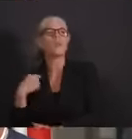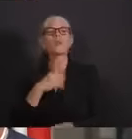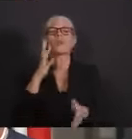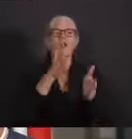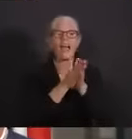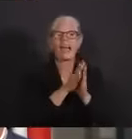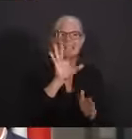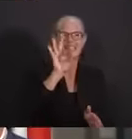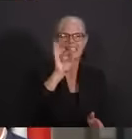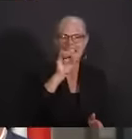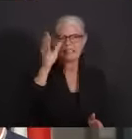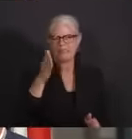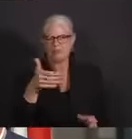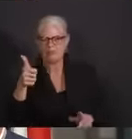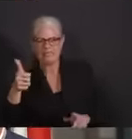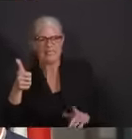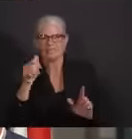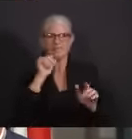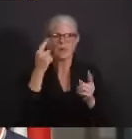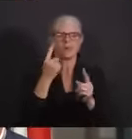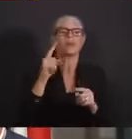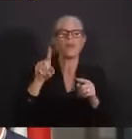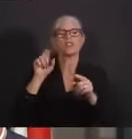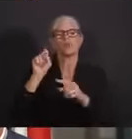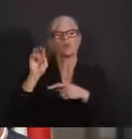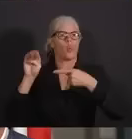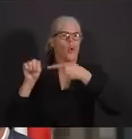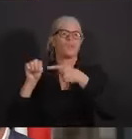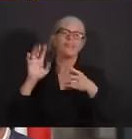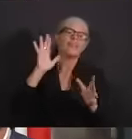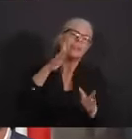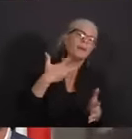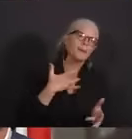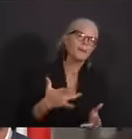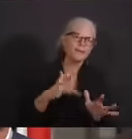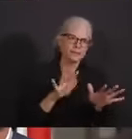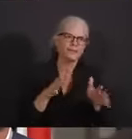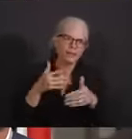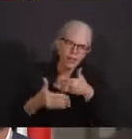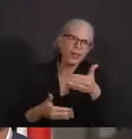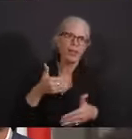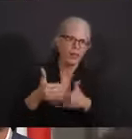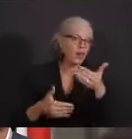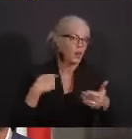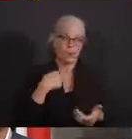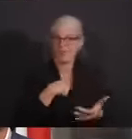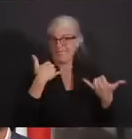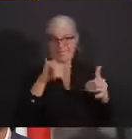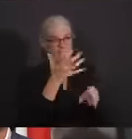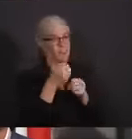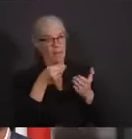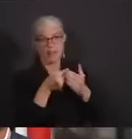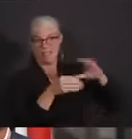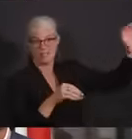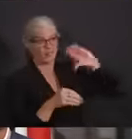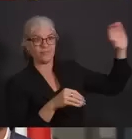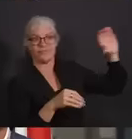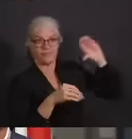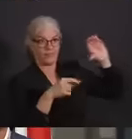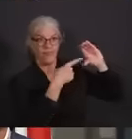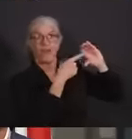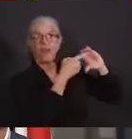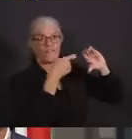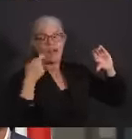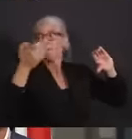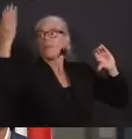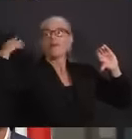lot of this stuff, and it just takes a while, but we know we'll get it. I mean, we're still getting reimbursements from some of these past storms, so it's just the way it is. But yeah,